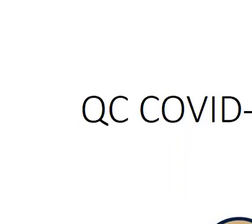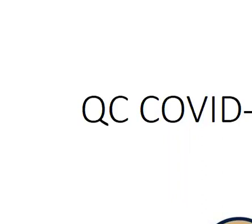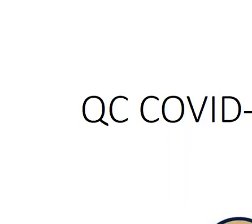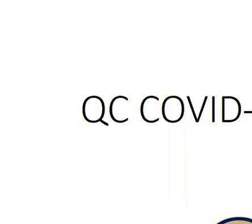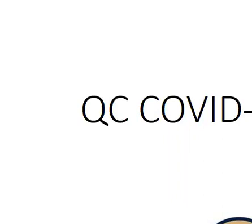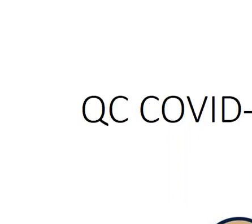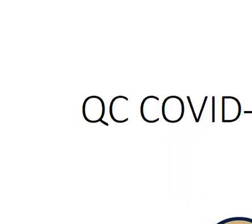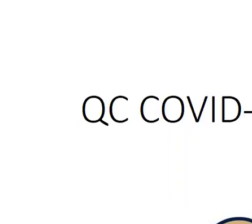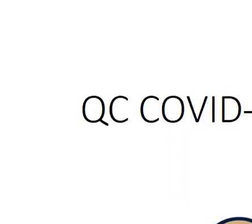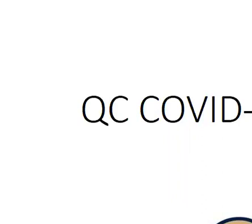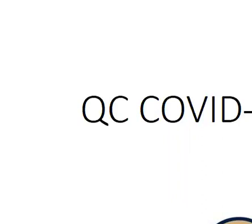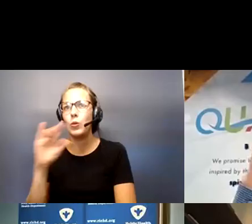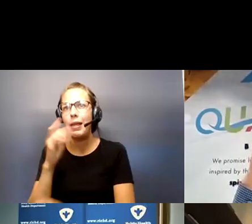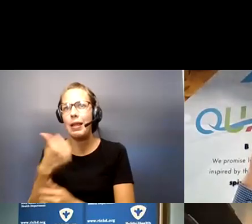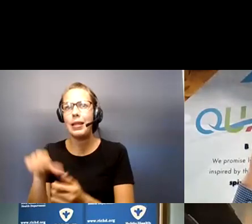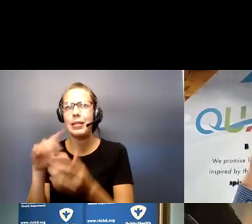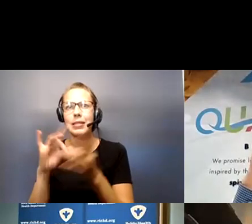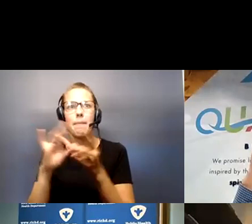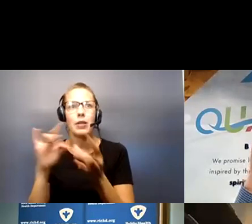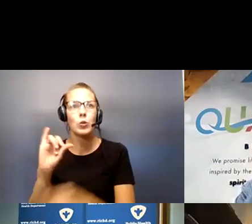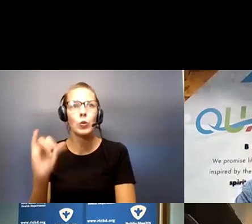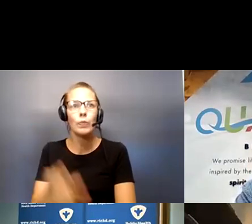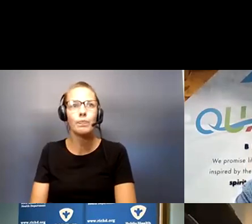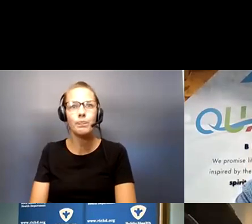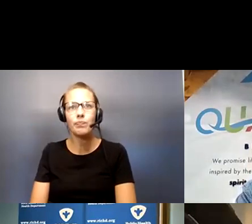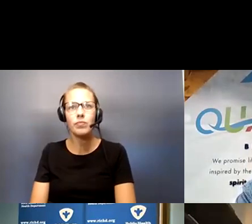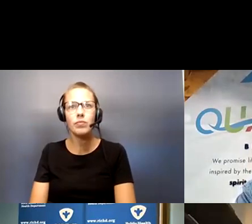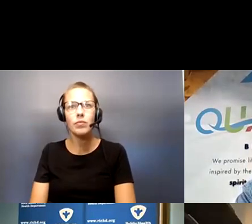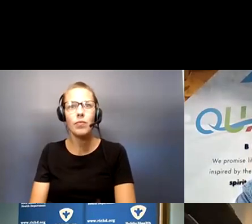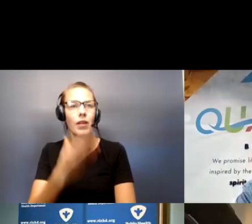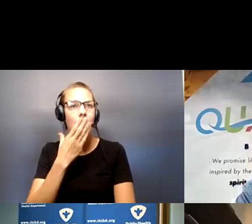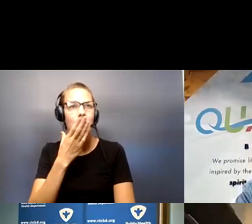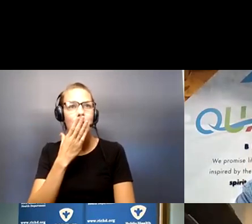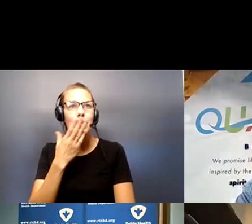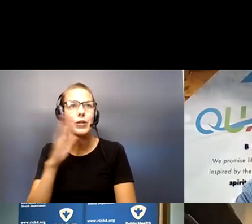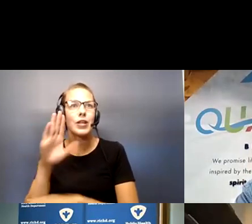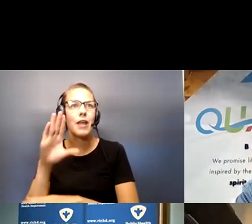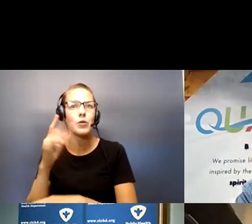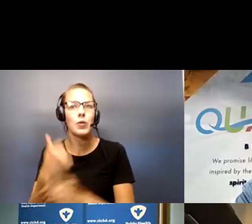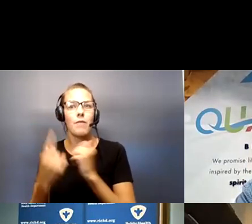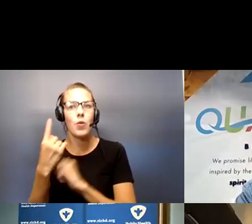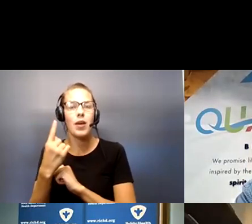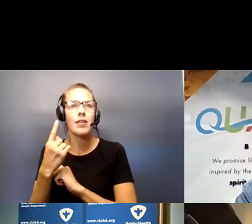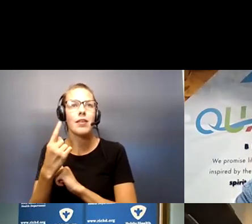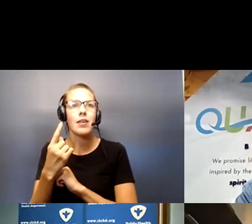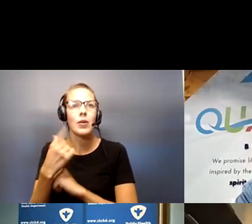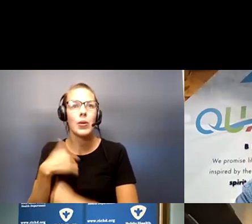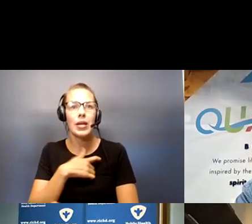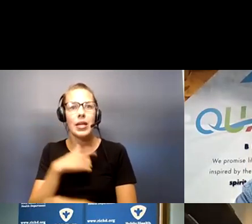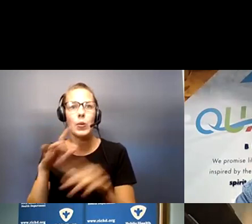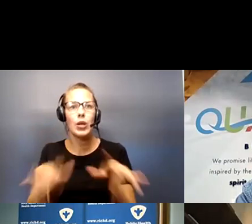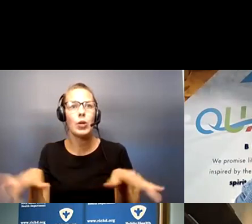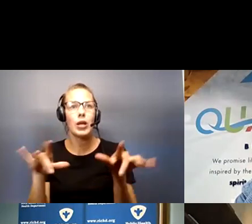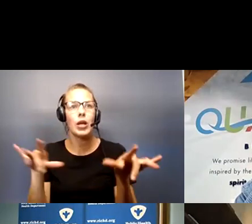your numbers as well as any statements that you have? Thank you. Good afternoon, everyone. We are